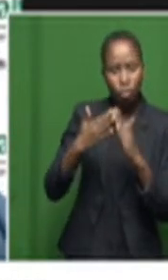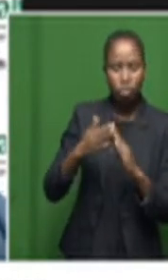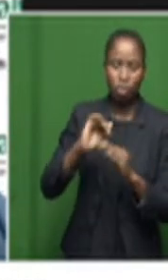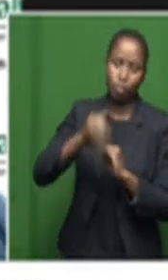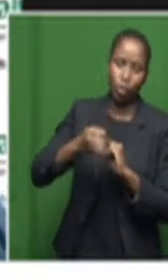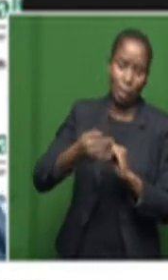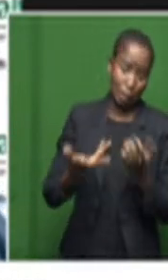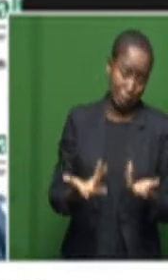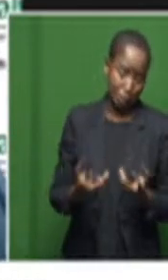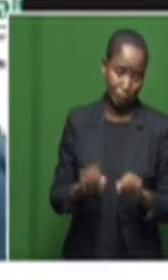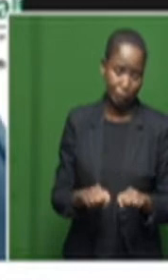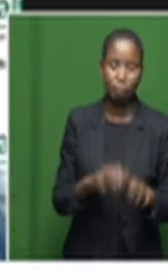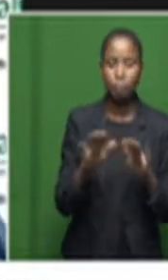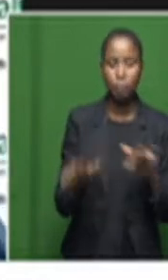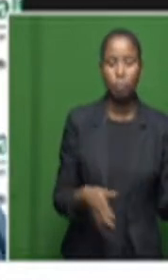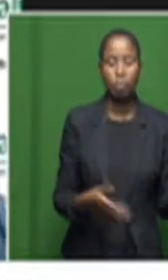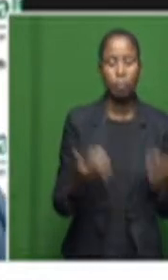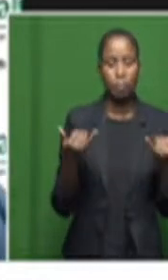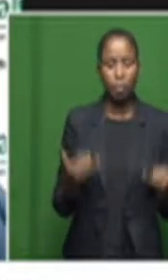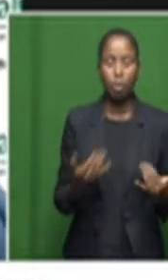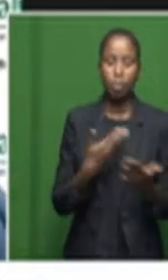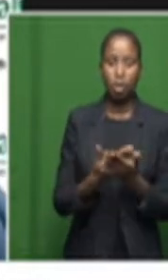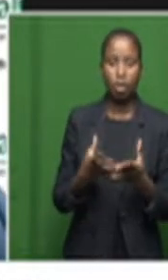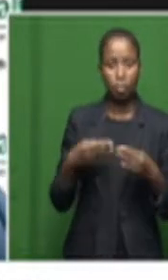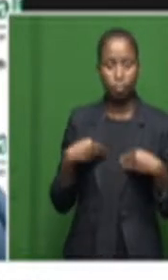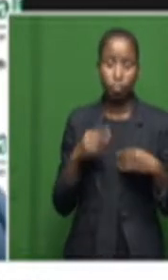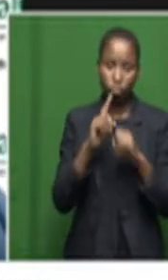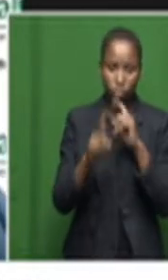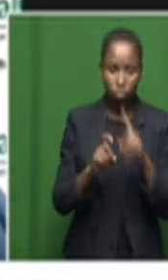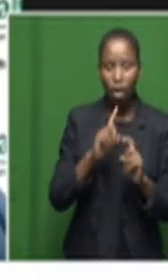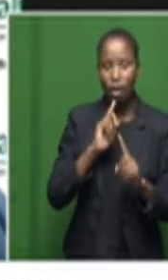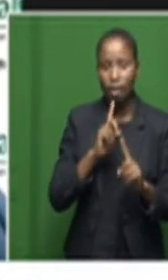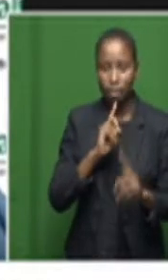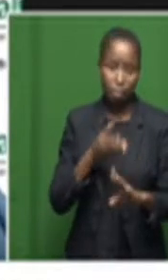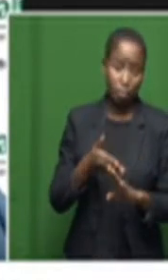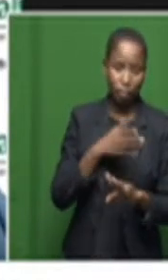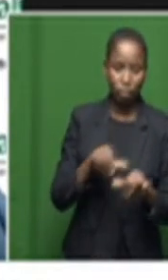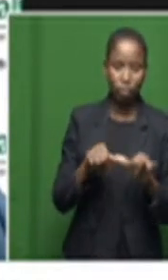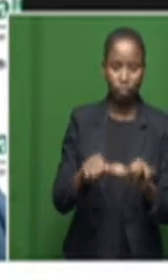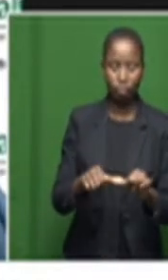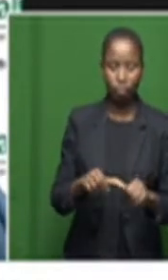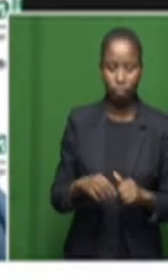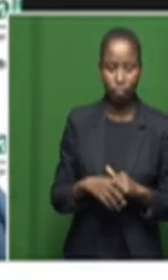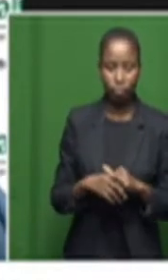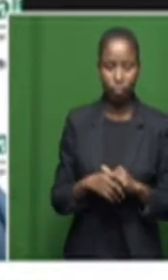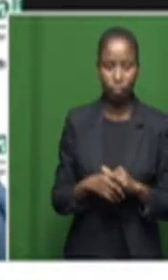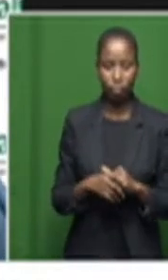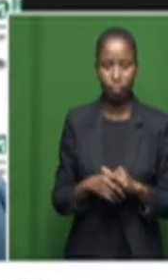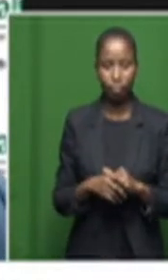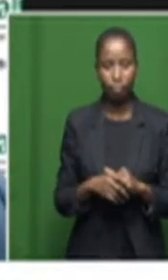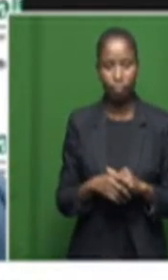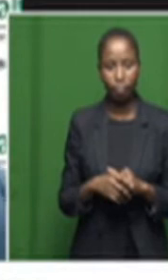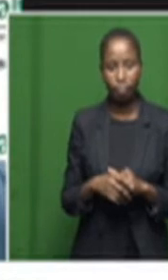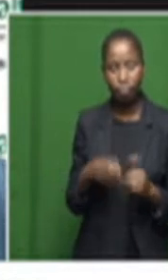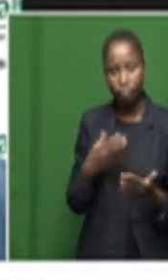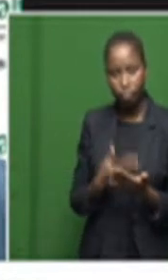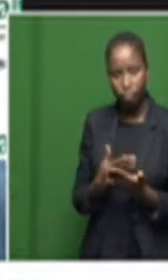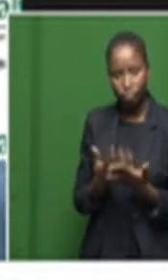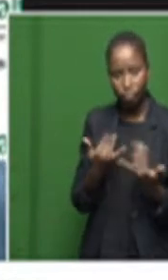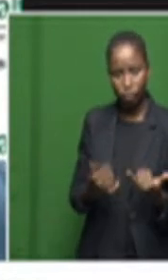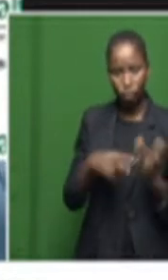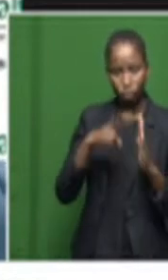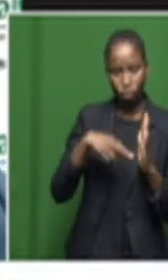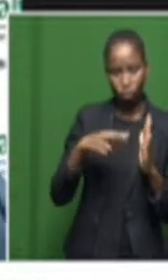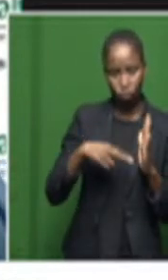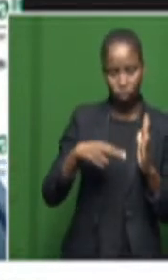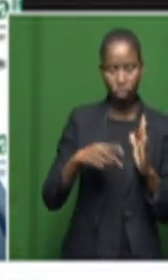any time, we are going to take questions and answers before we conclude with the Deputy Minister. I'm going to read the first